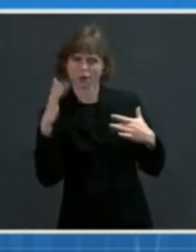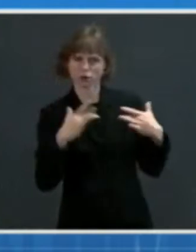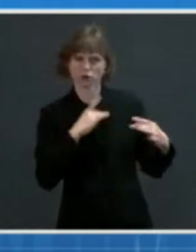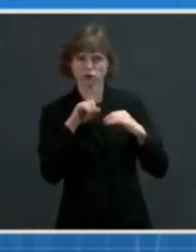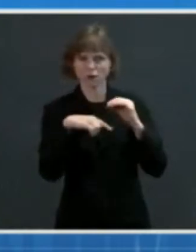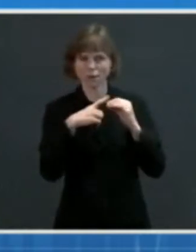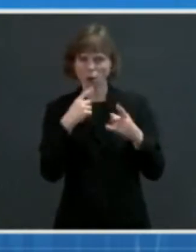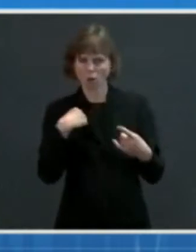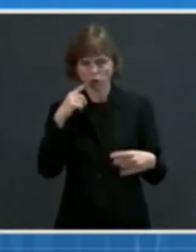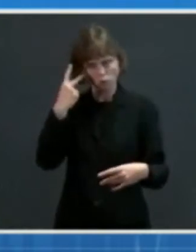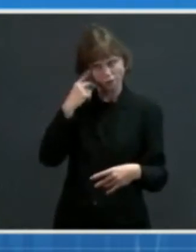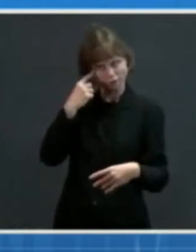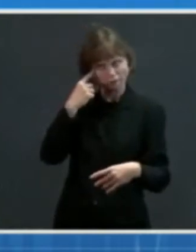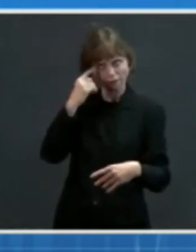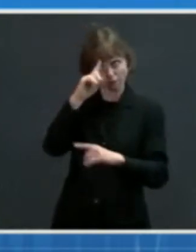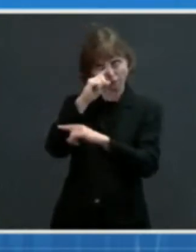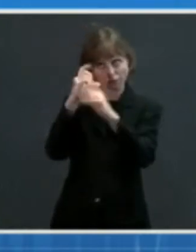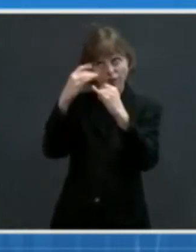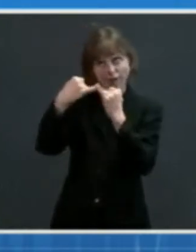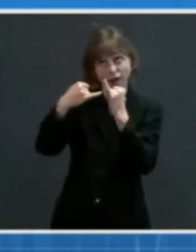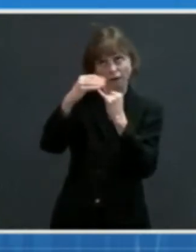look to that end of May goal?